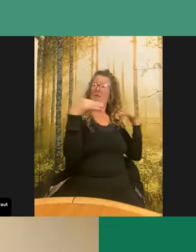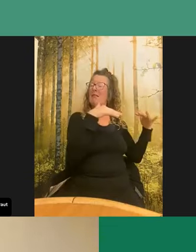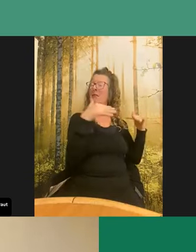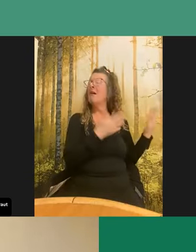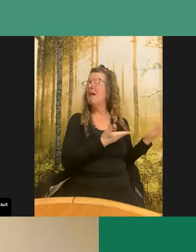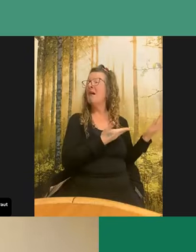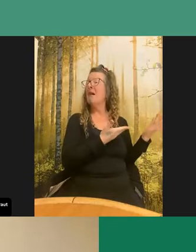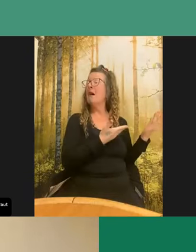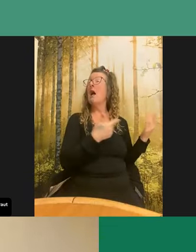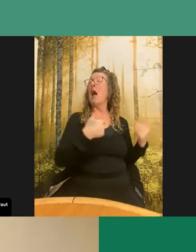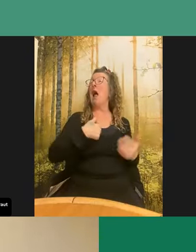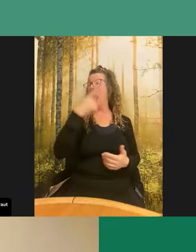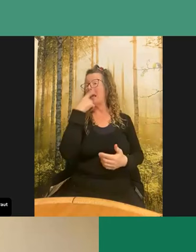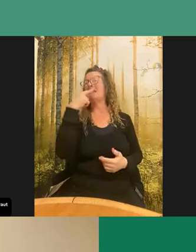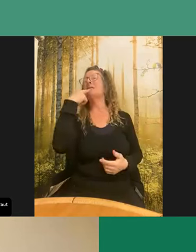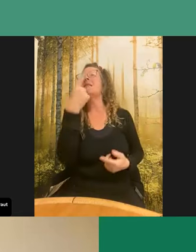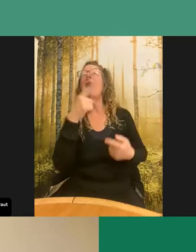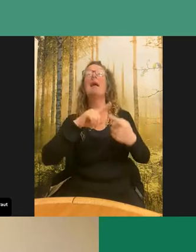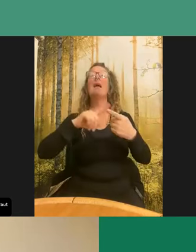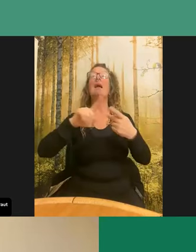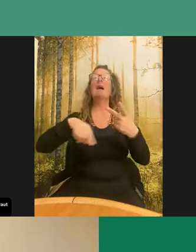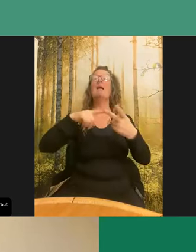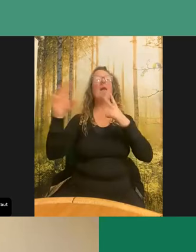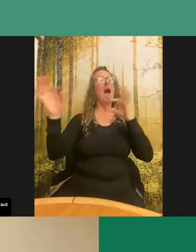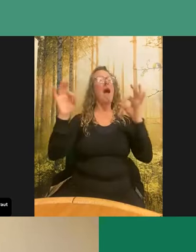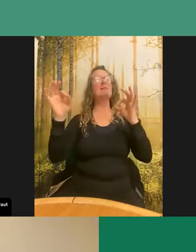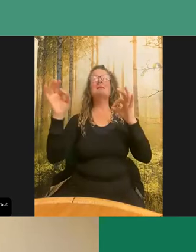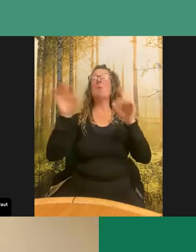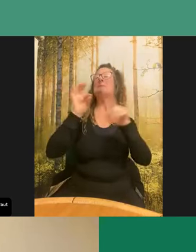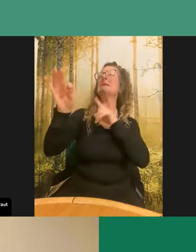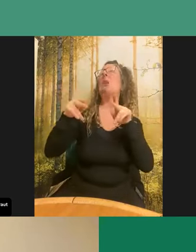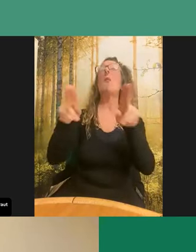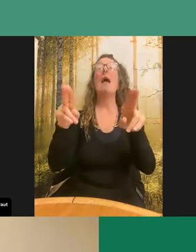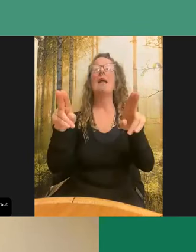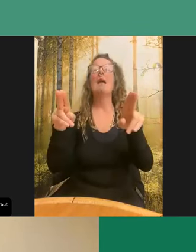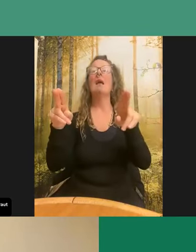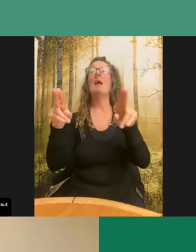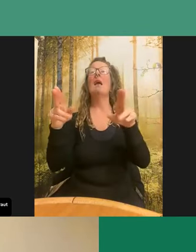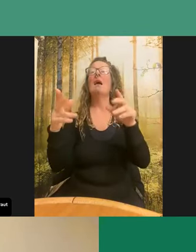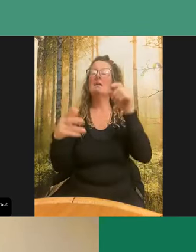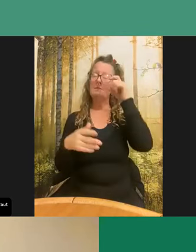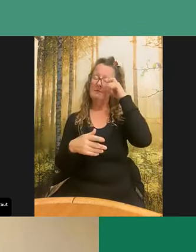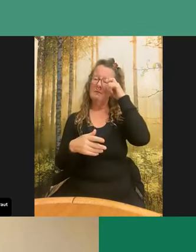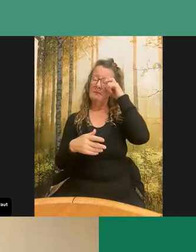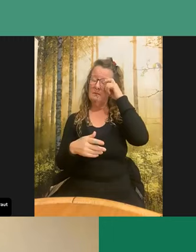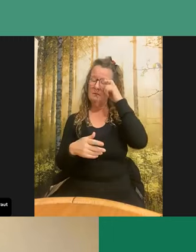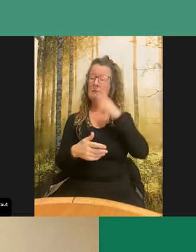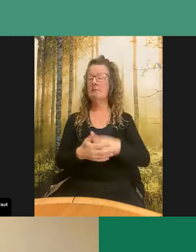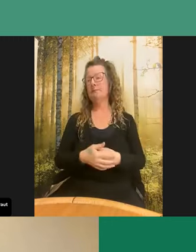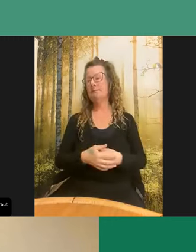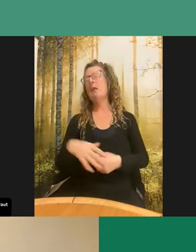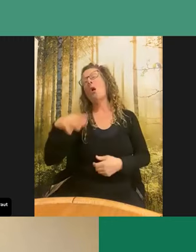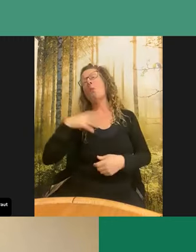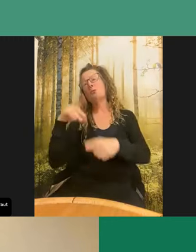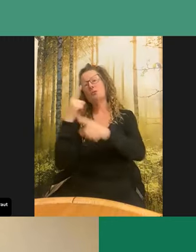know, say this, do this, kind of act in this way. I think it would kind of eliminate that. I wanted to jump into the